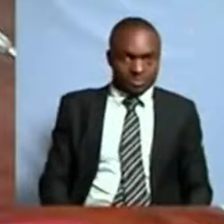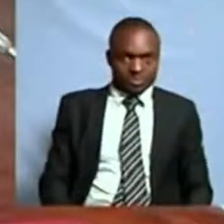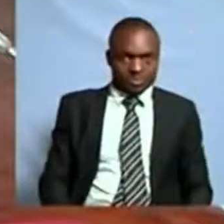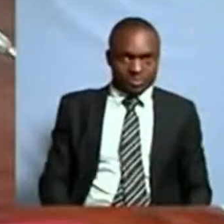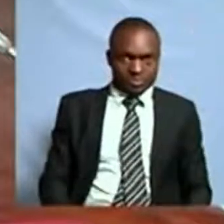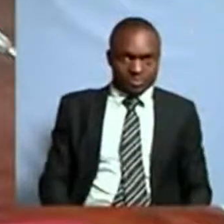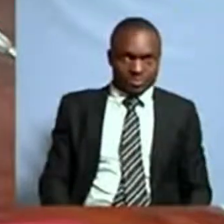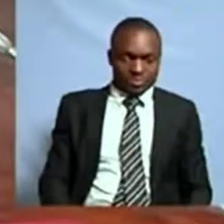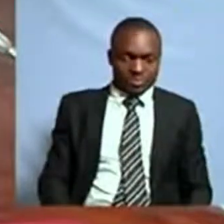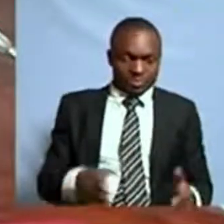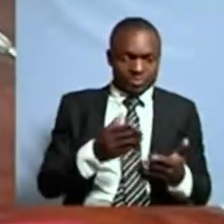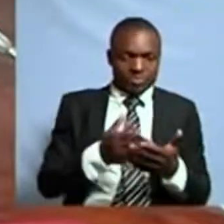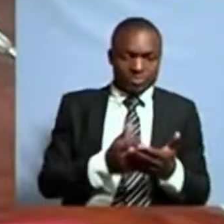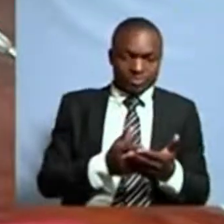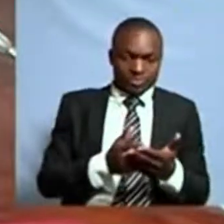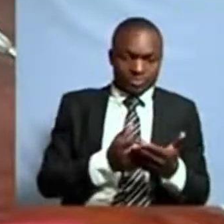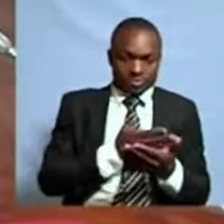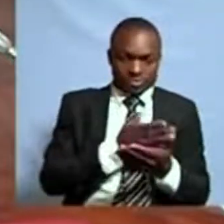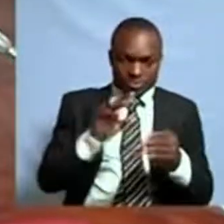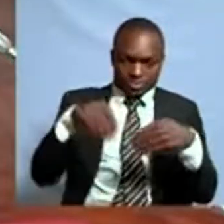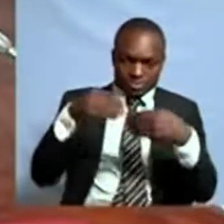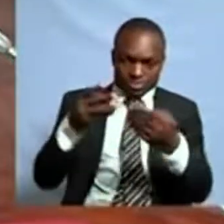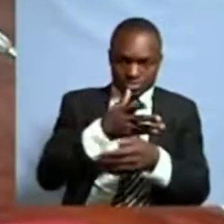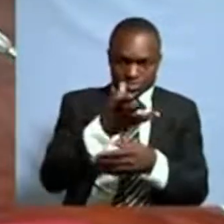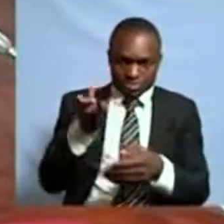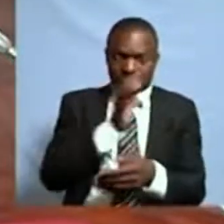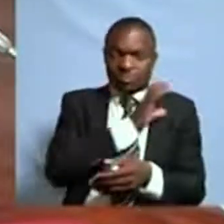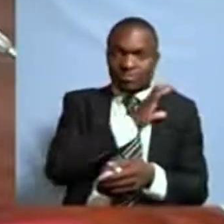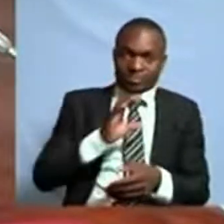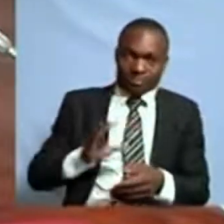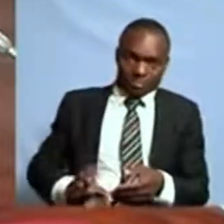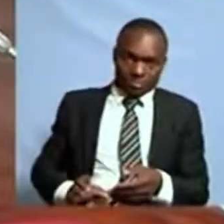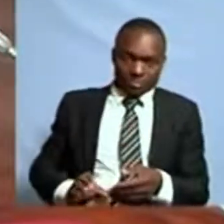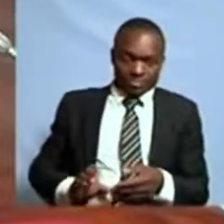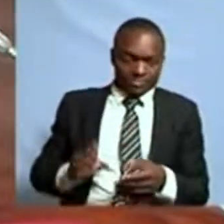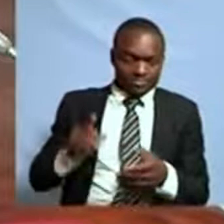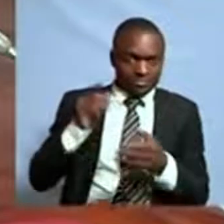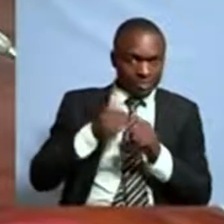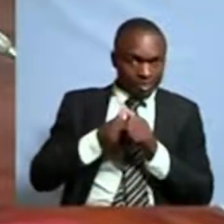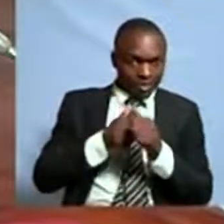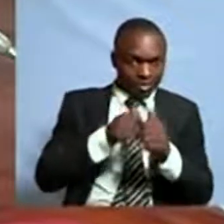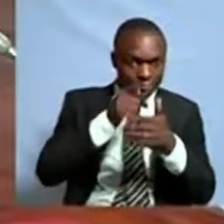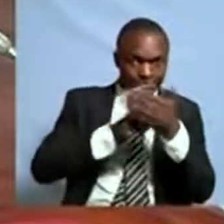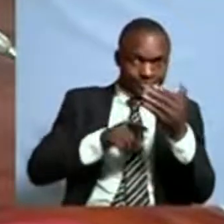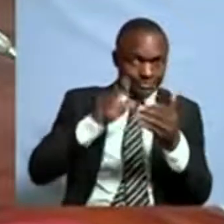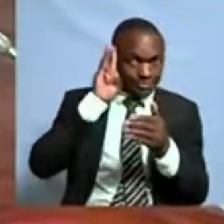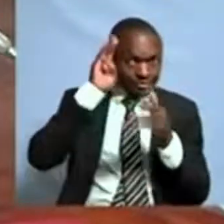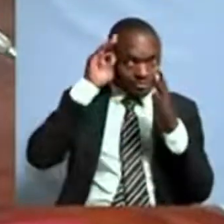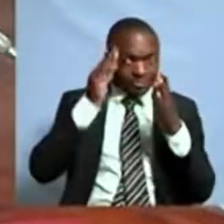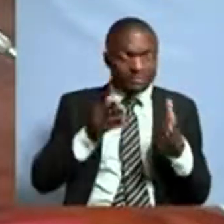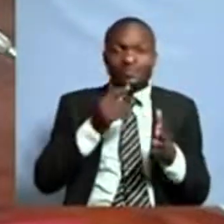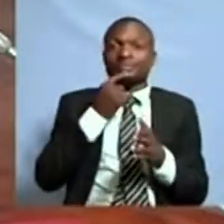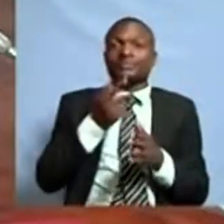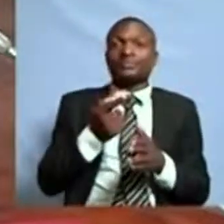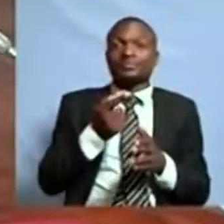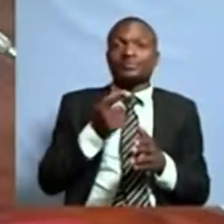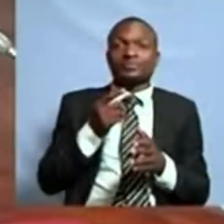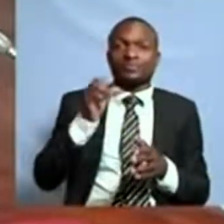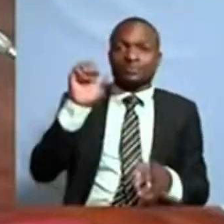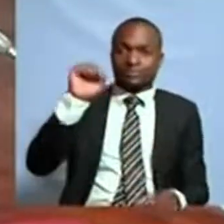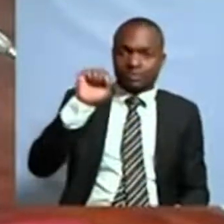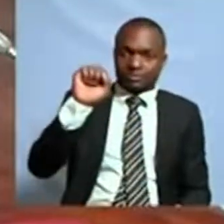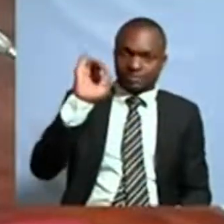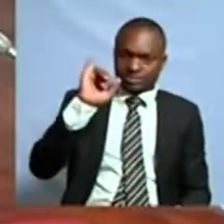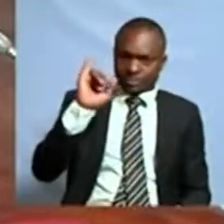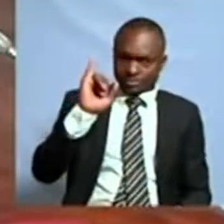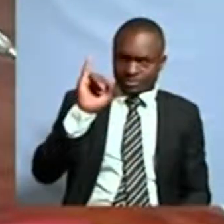passed on such entities. And also going by what the minister may prescribe in the statutory instrument